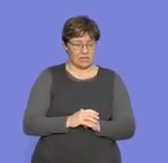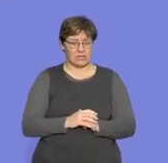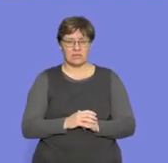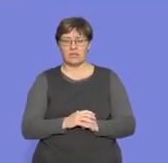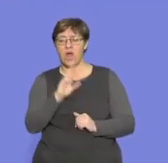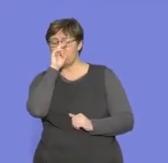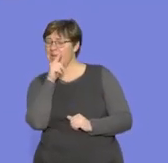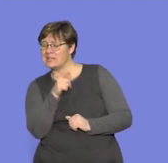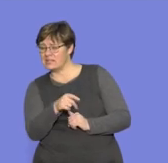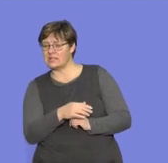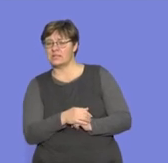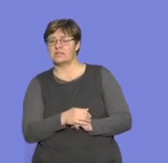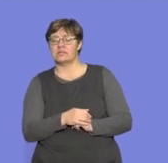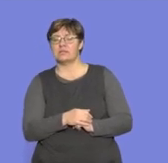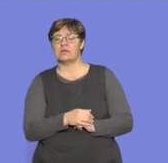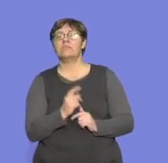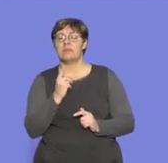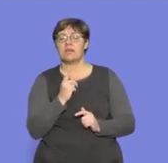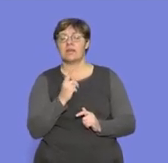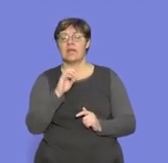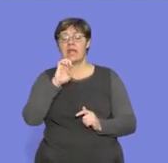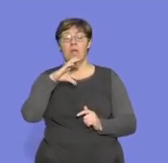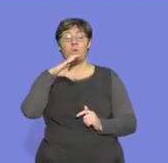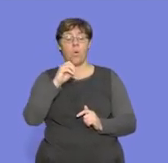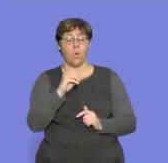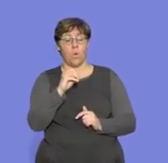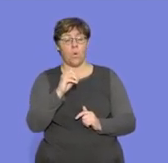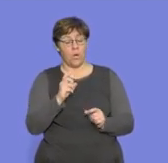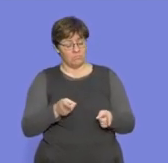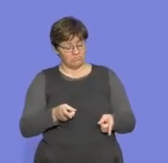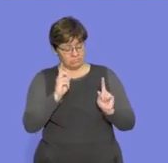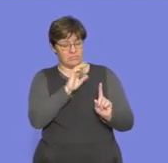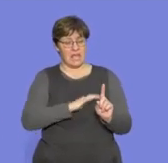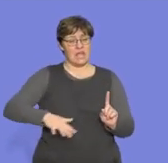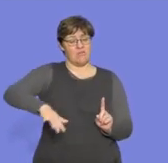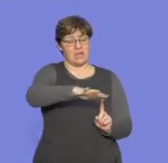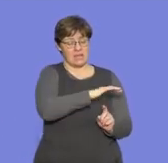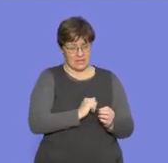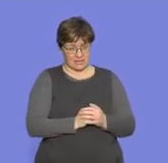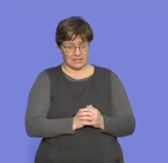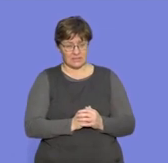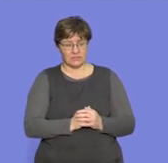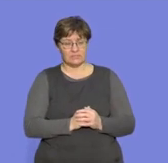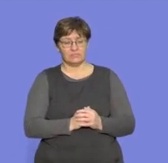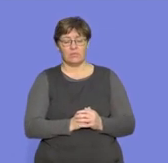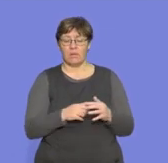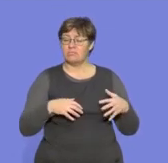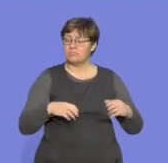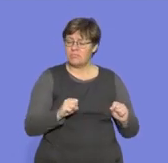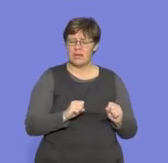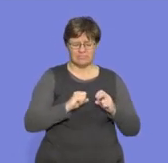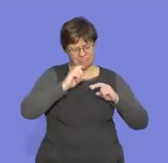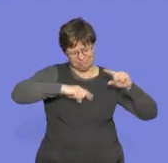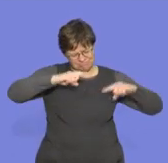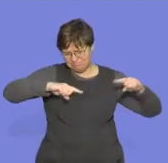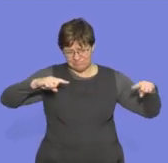learners that ecological it's hotspot. regarded What as do we an mean by that? ecological It's hotspot. an area that is And what do we mean by that? host and home It's an area that is to many endemic host species and that are home found to exclusively